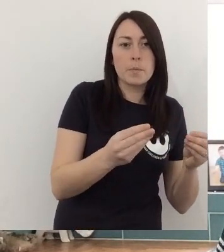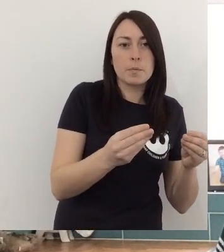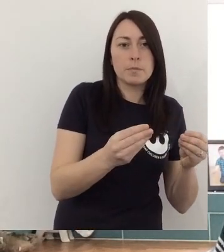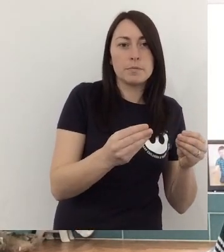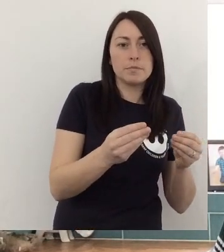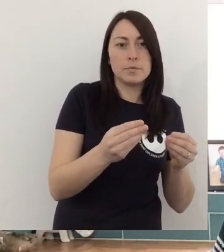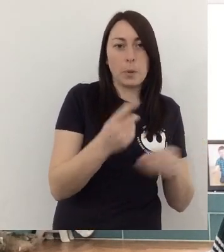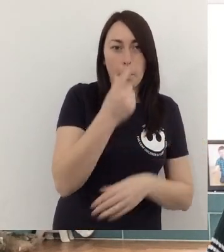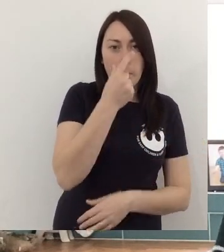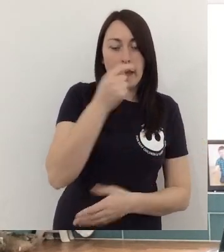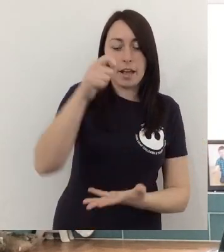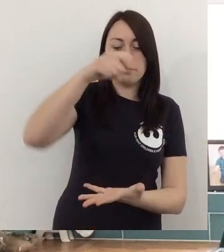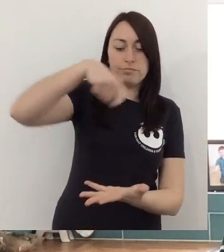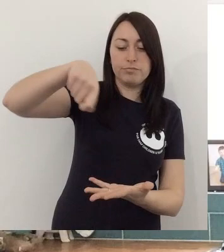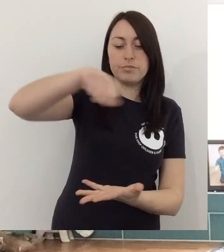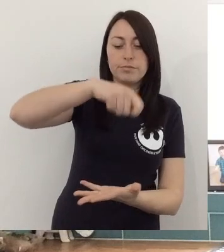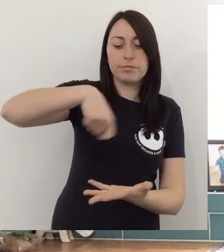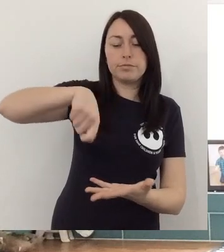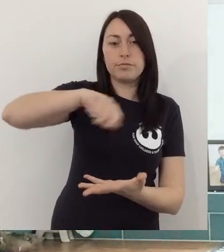bit of decoration on the top.